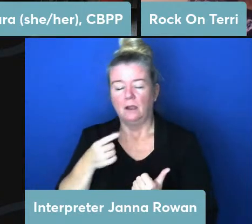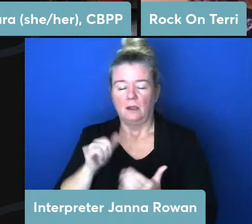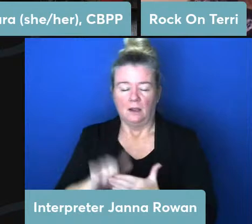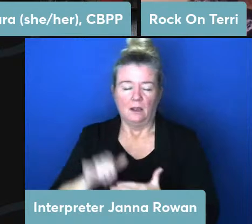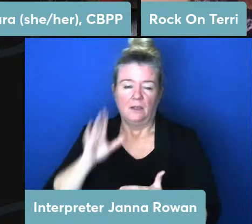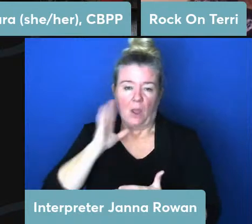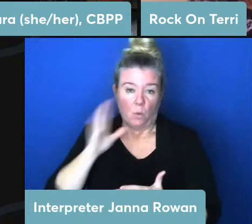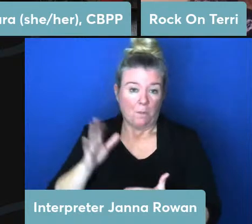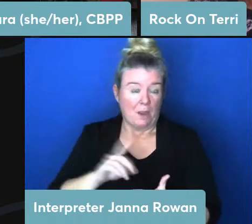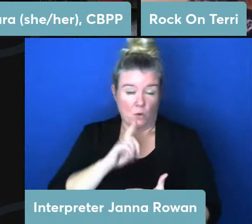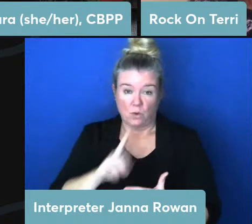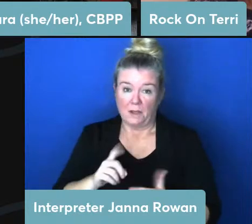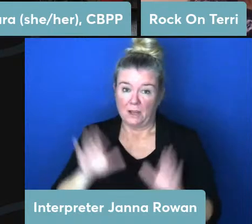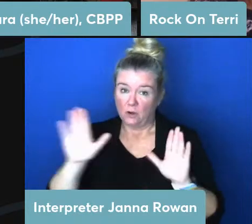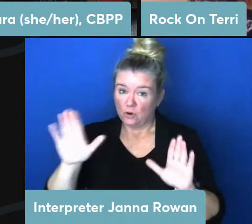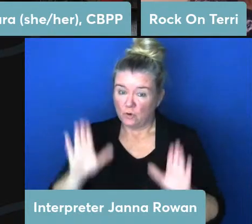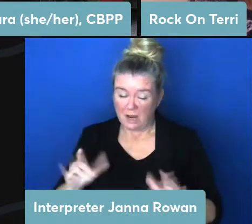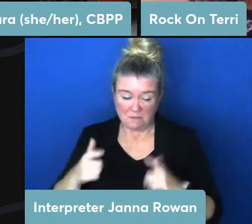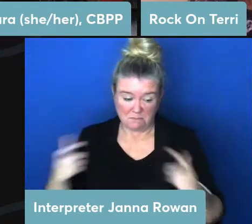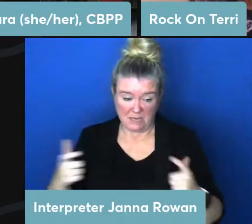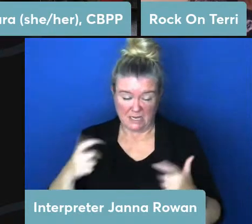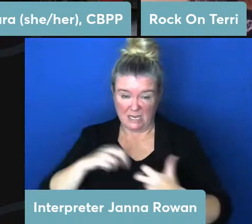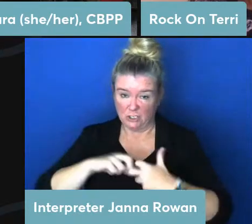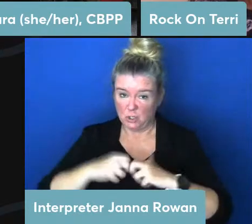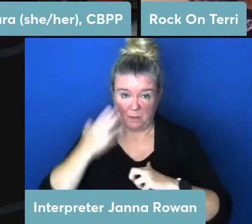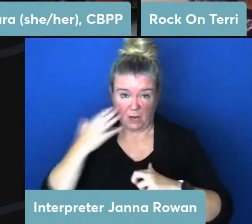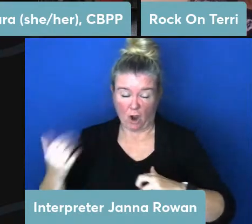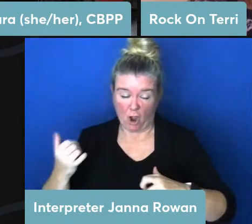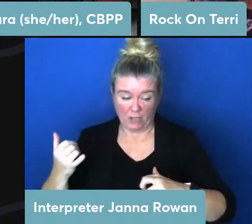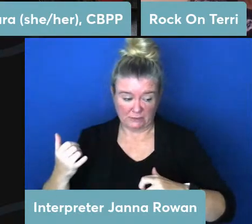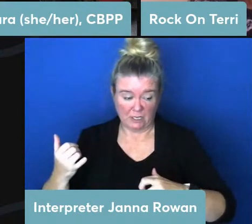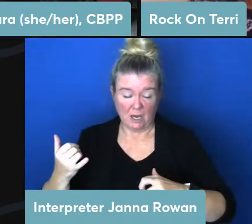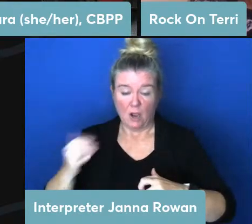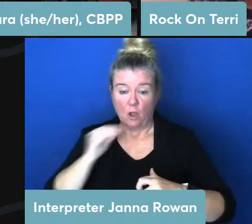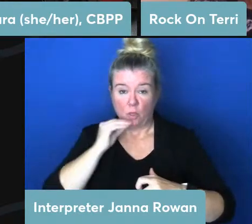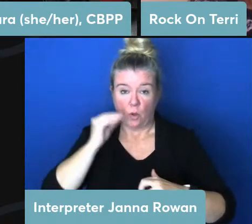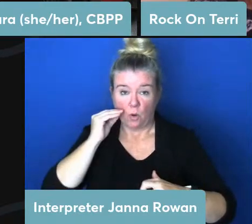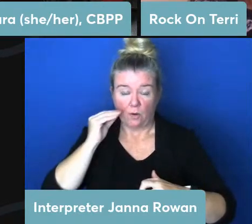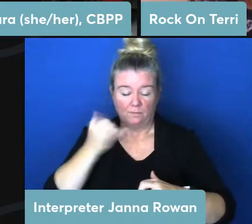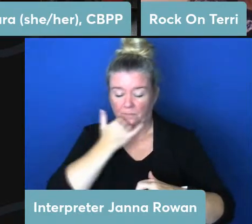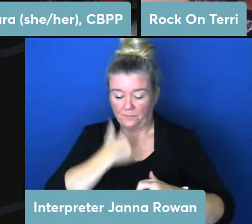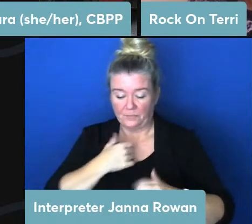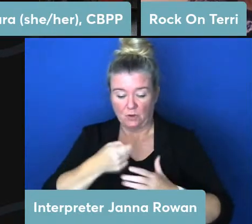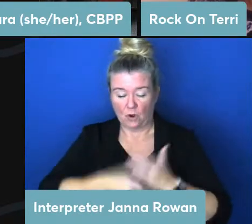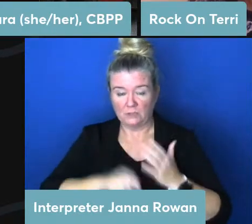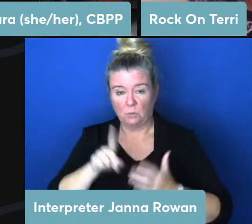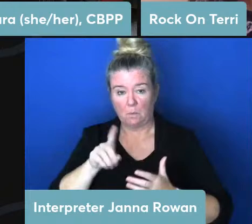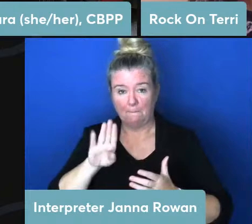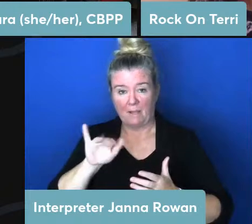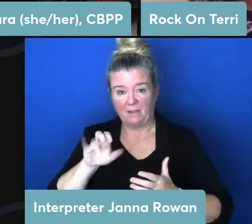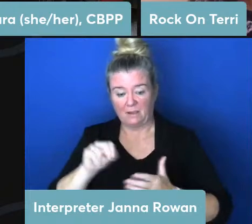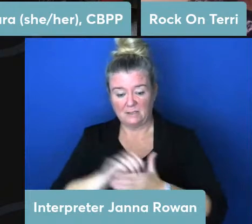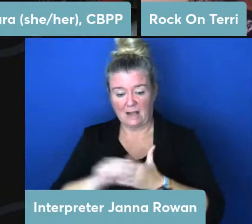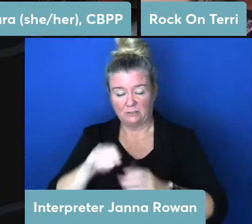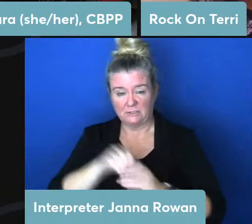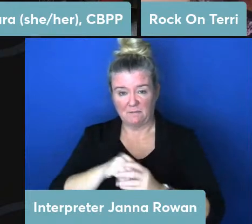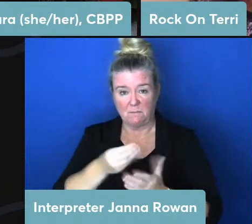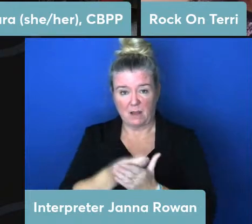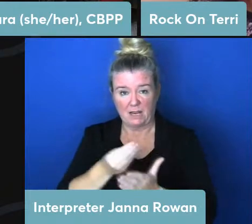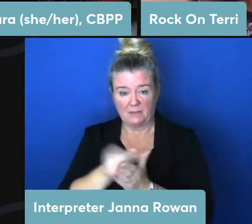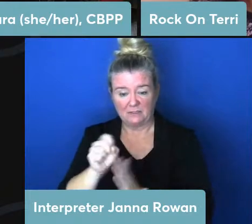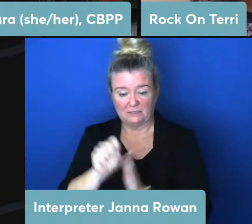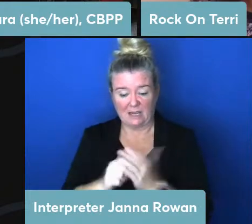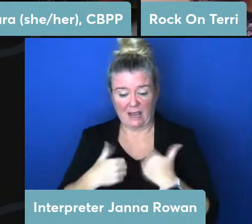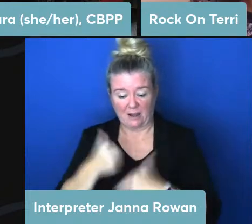to be a really grave issue because the almost $1 billion in money that the state had under